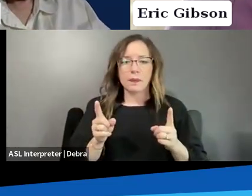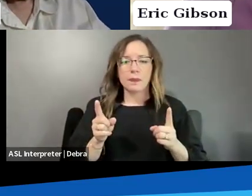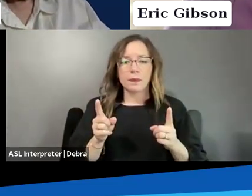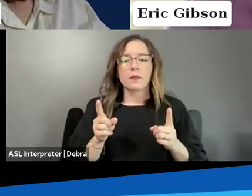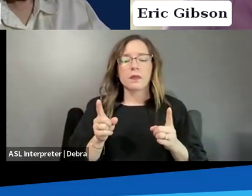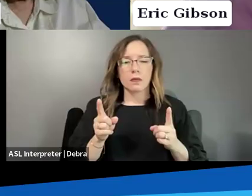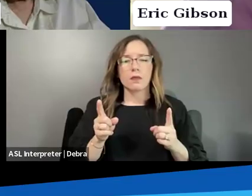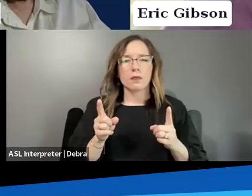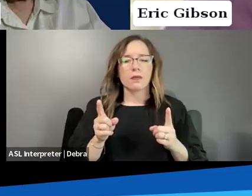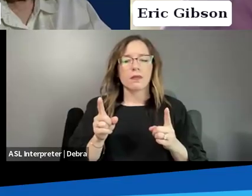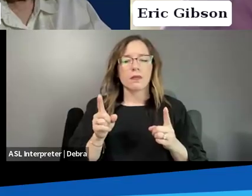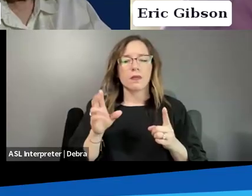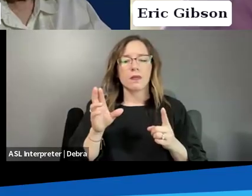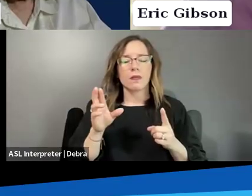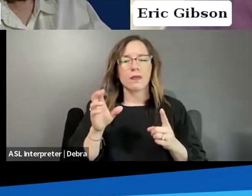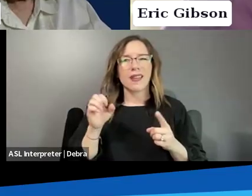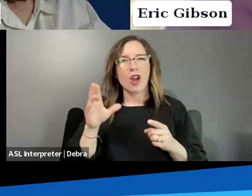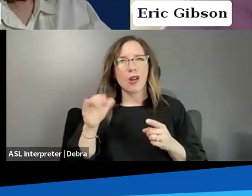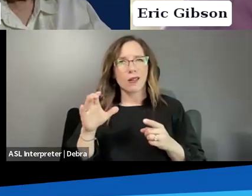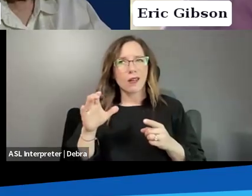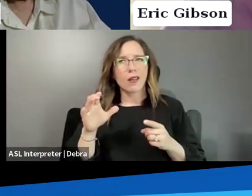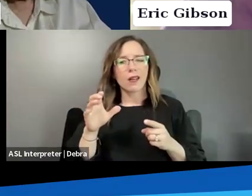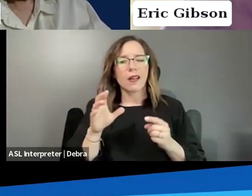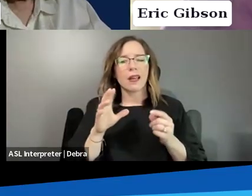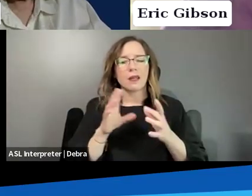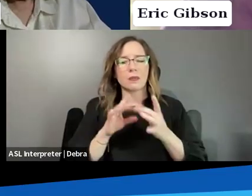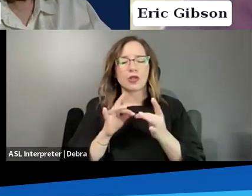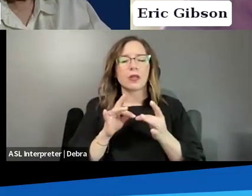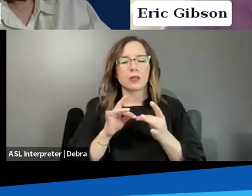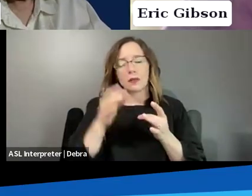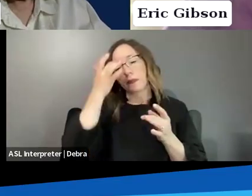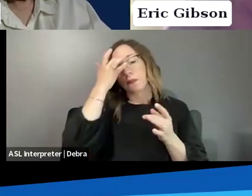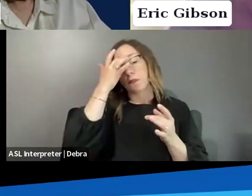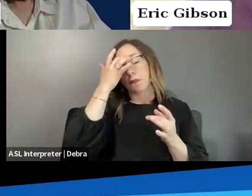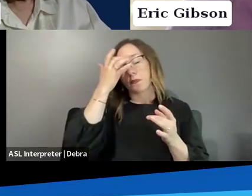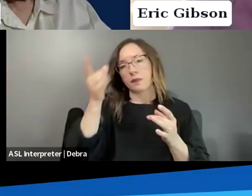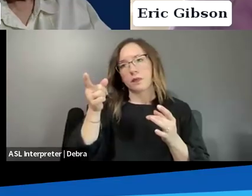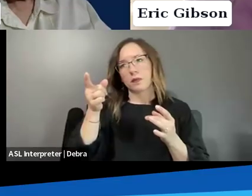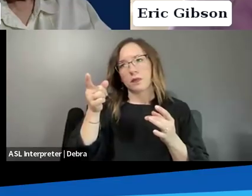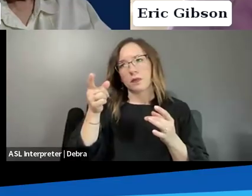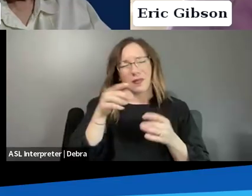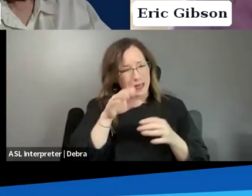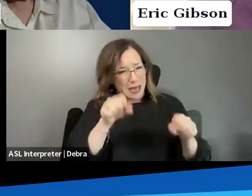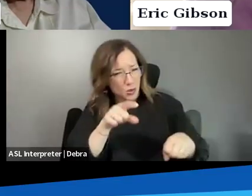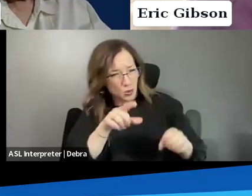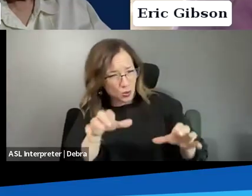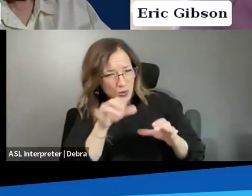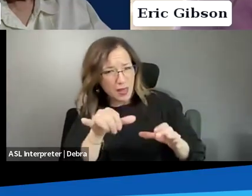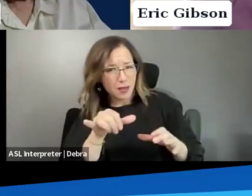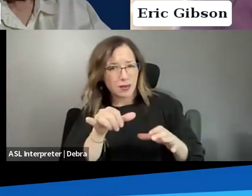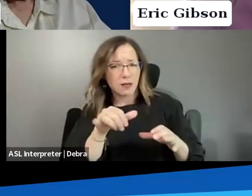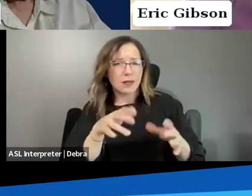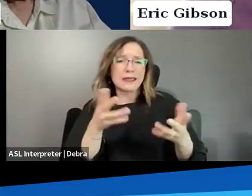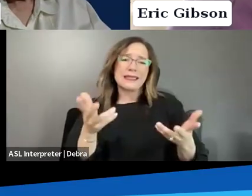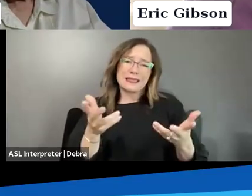was saying, it every like people are like, oh, will you be able to do that? And it's like everything,